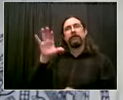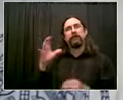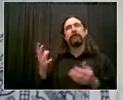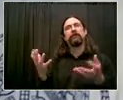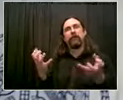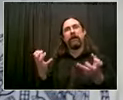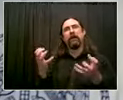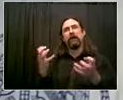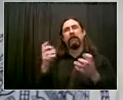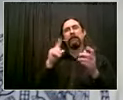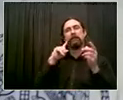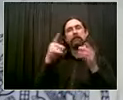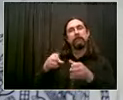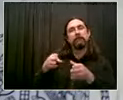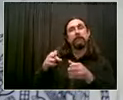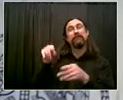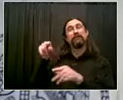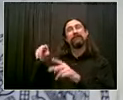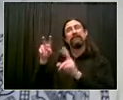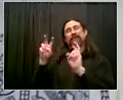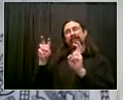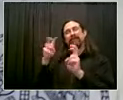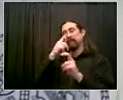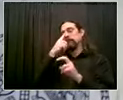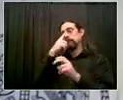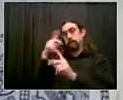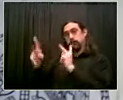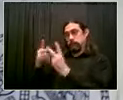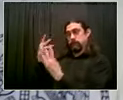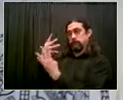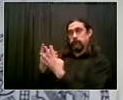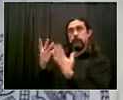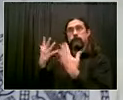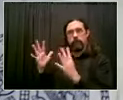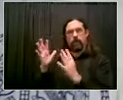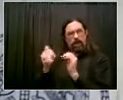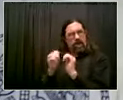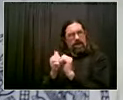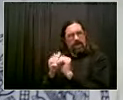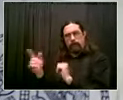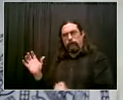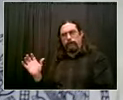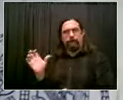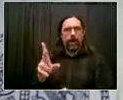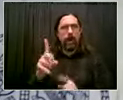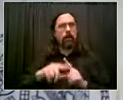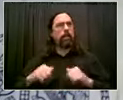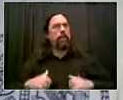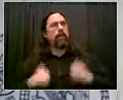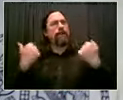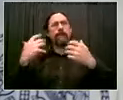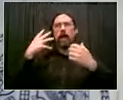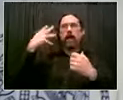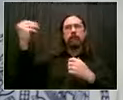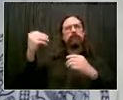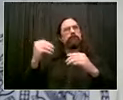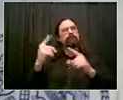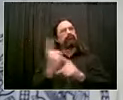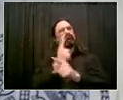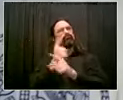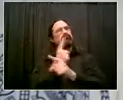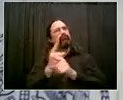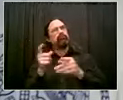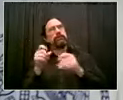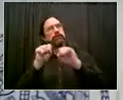transitional job, giving them real support. Unfortunately, historically, the state of New York has not done that. As we've talked with legislators in the Senate and the Assembly,